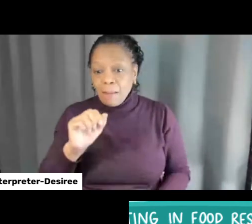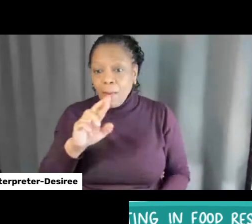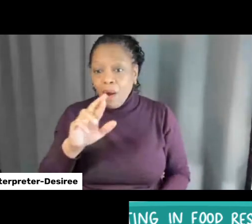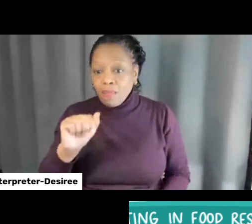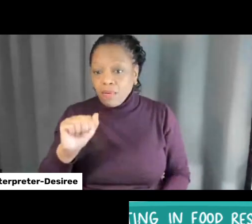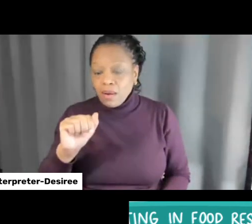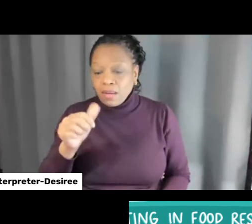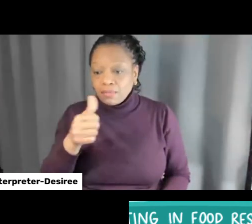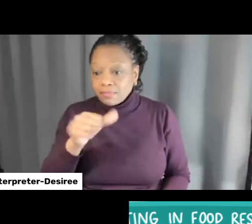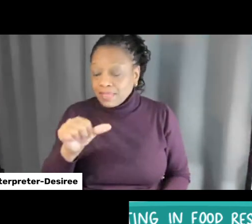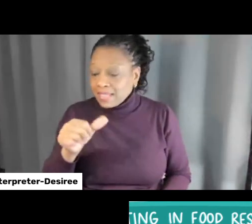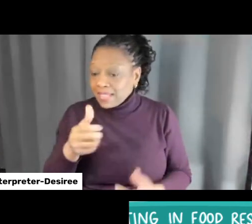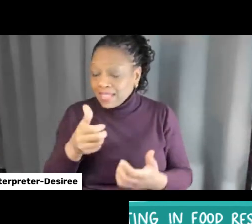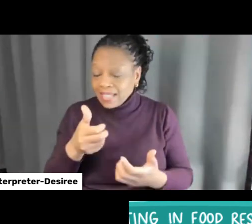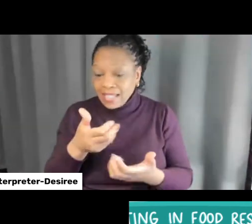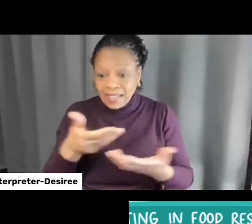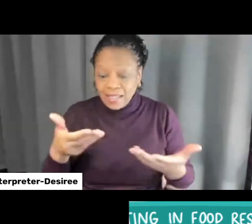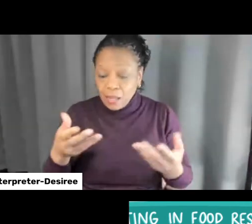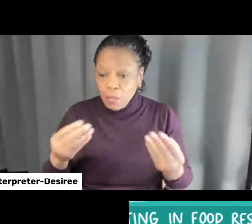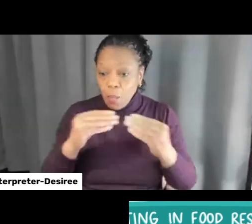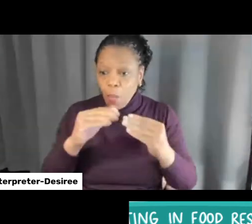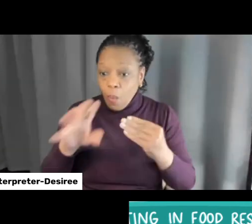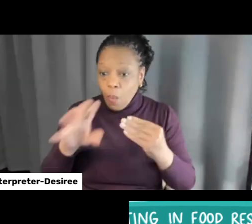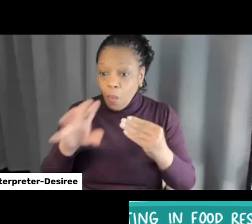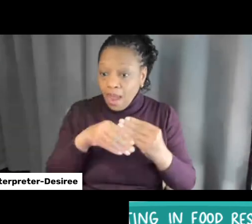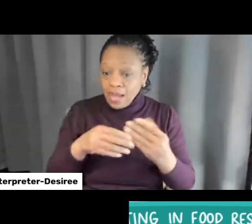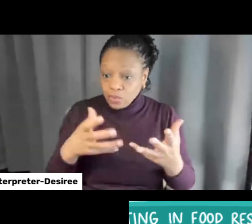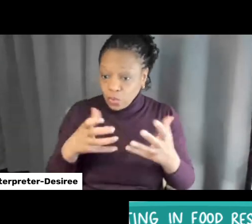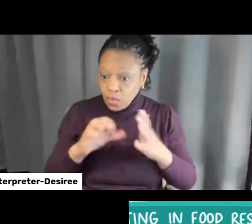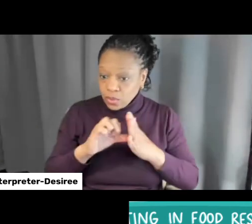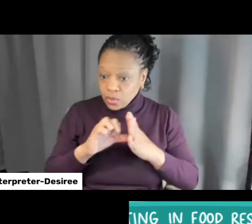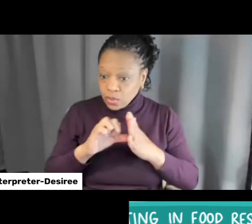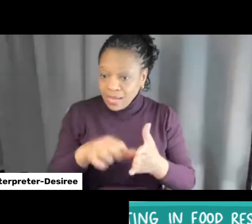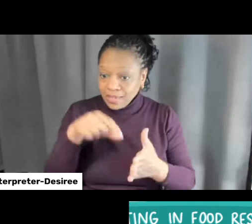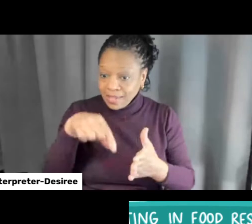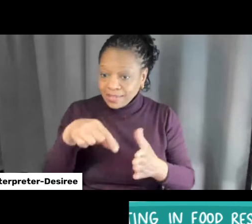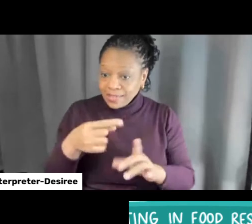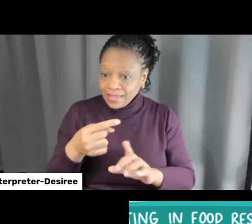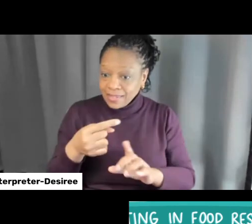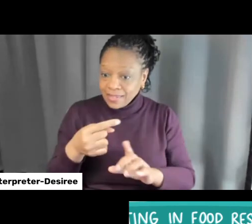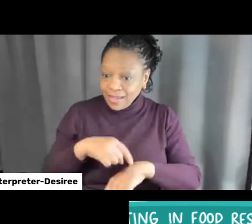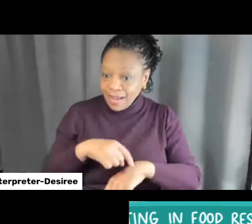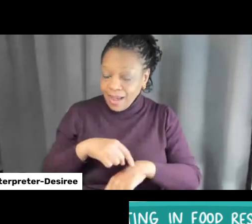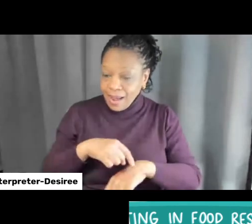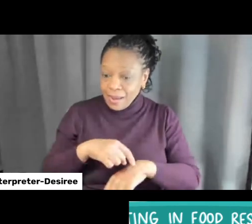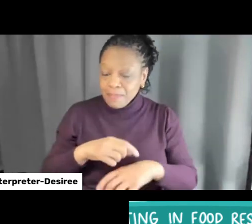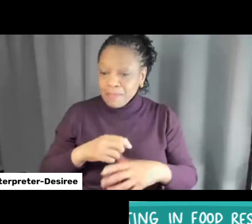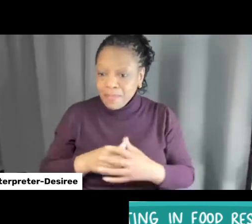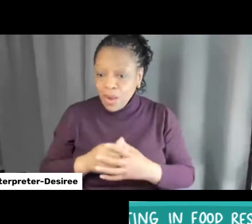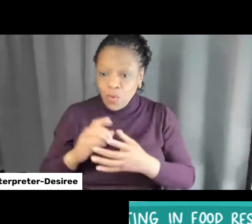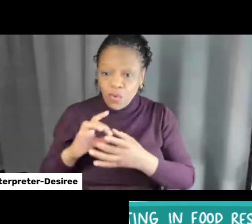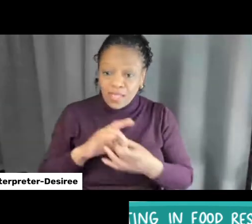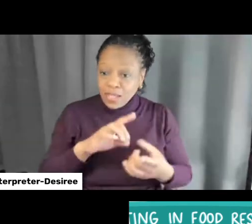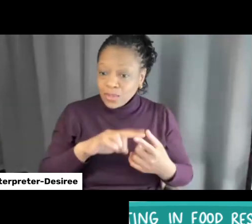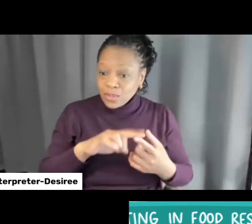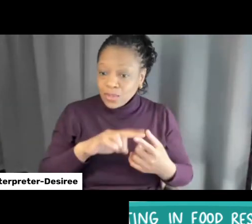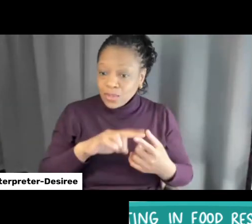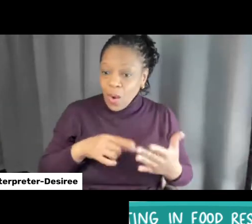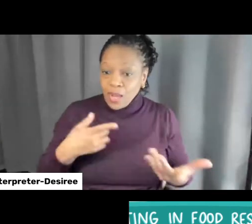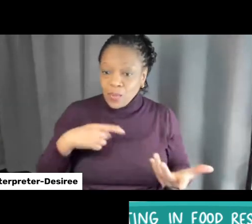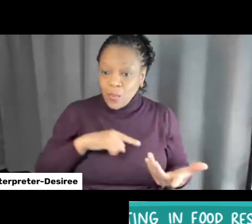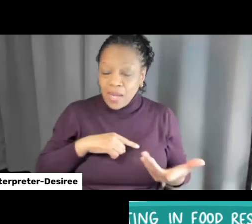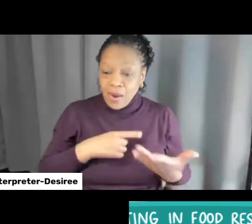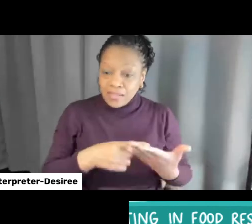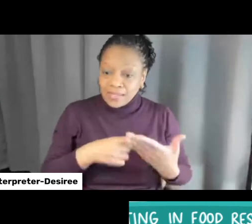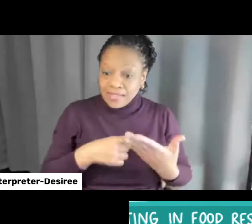matters or anything else that you want to highlight at this moment, particularly around what we're talking about and addressing some of these